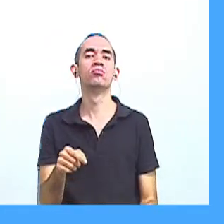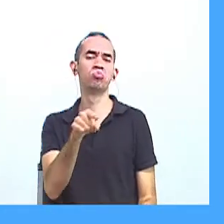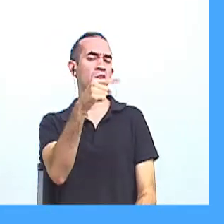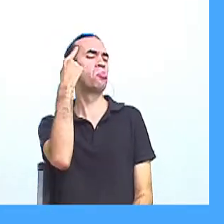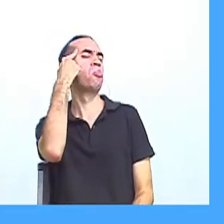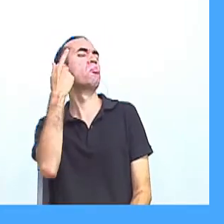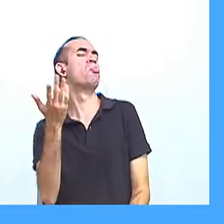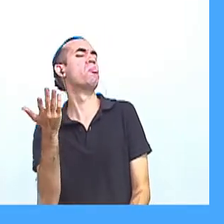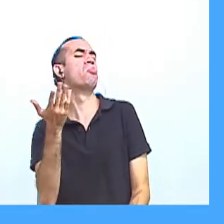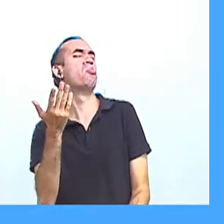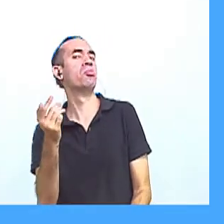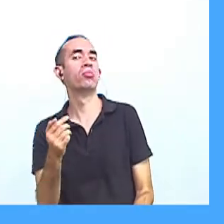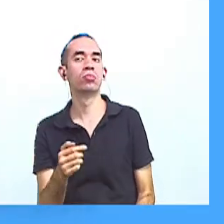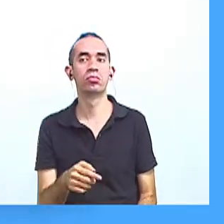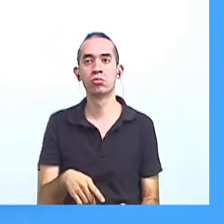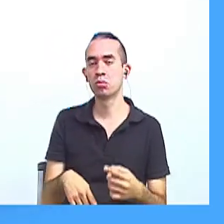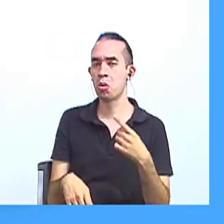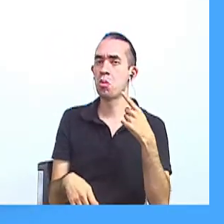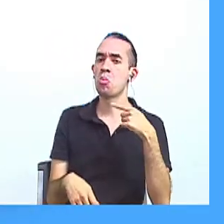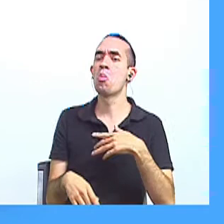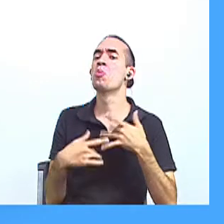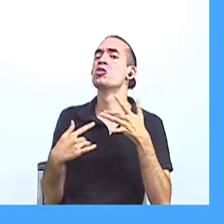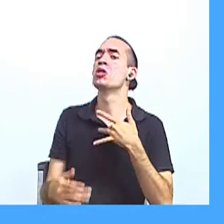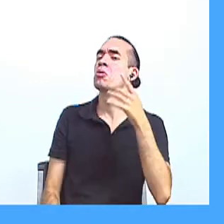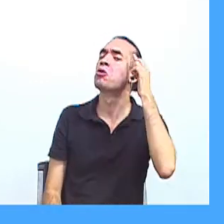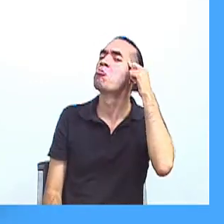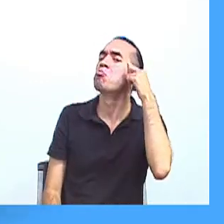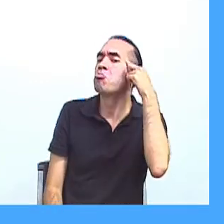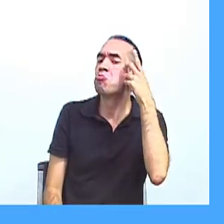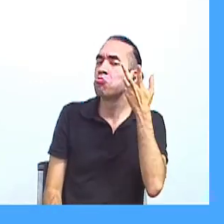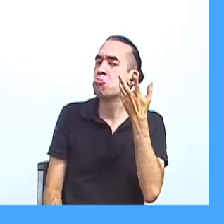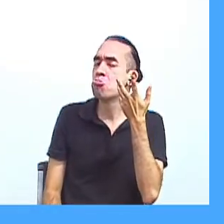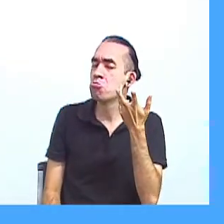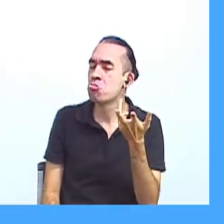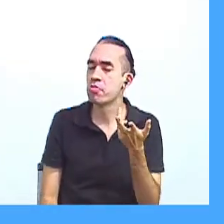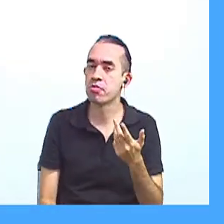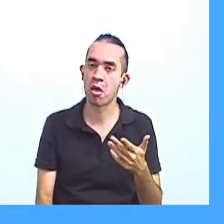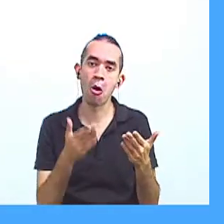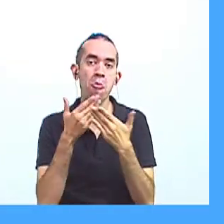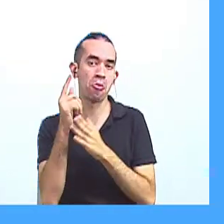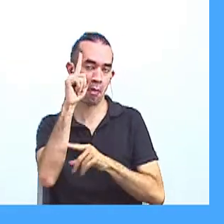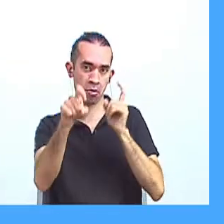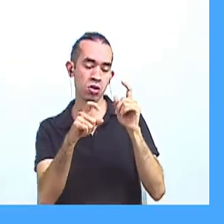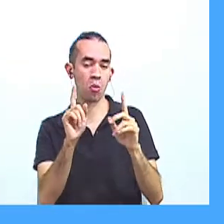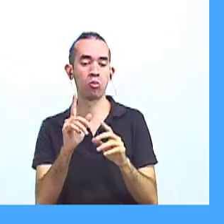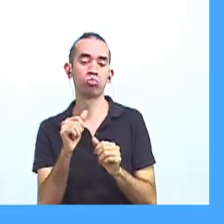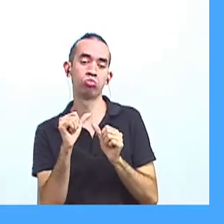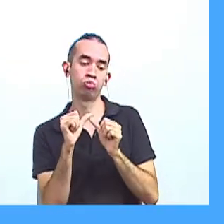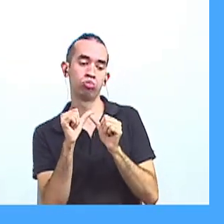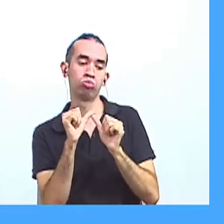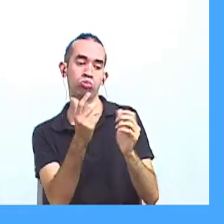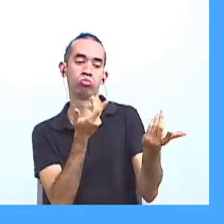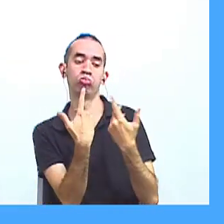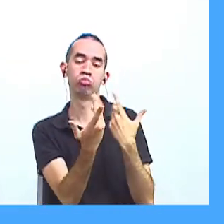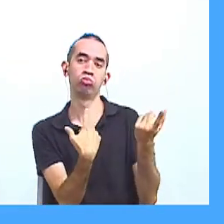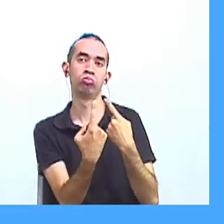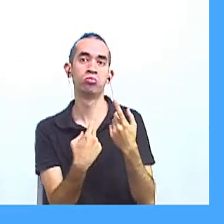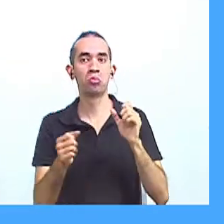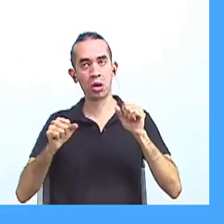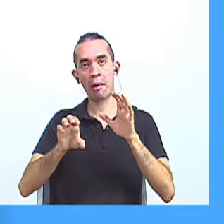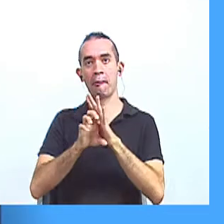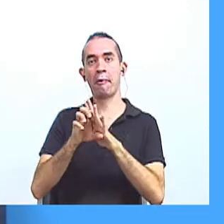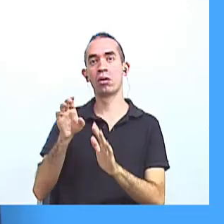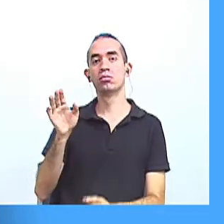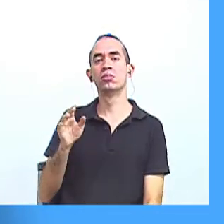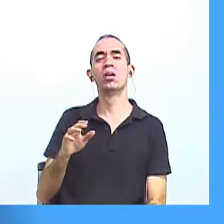think about? And how do you feel about? Are good questions to keep a conversation going. You might ask someone, what's